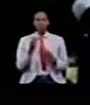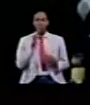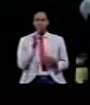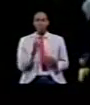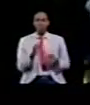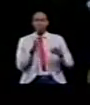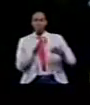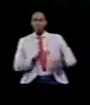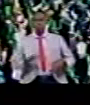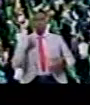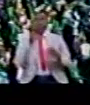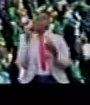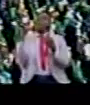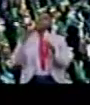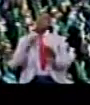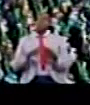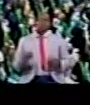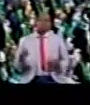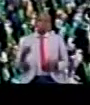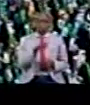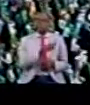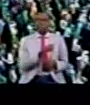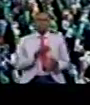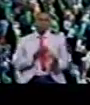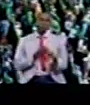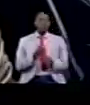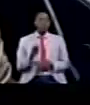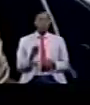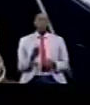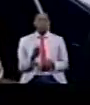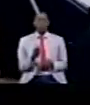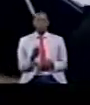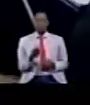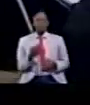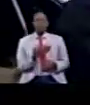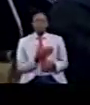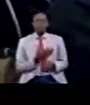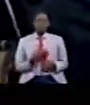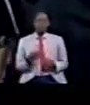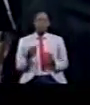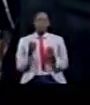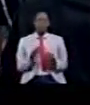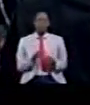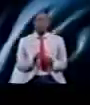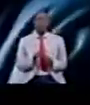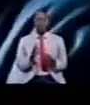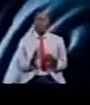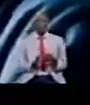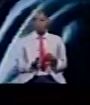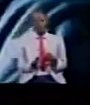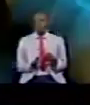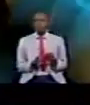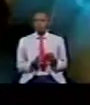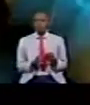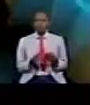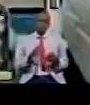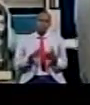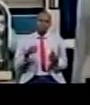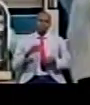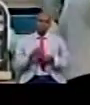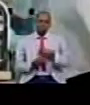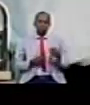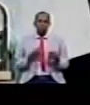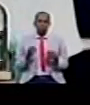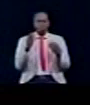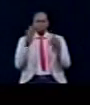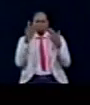right. The scripture does not even support such. And it's demeaning for any man not to be able to take care